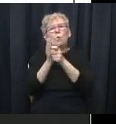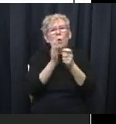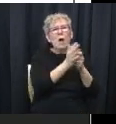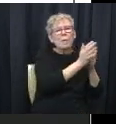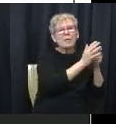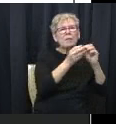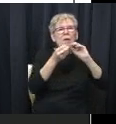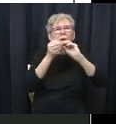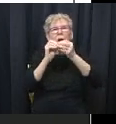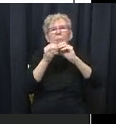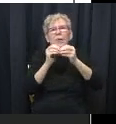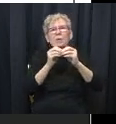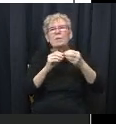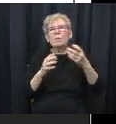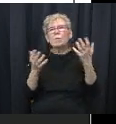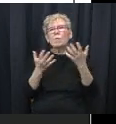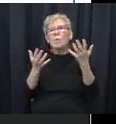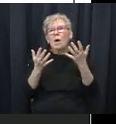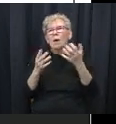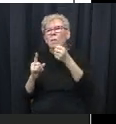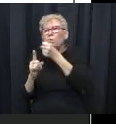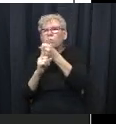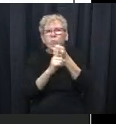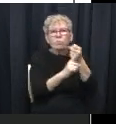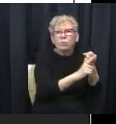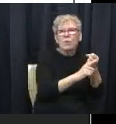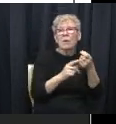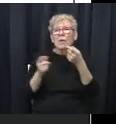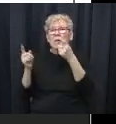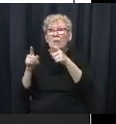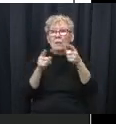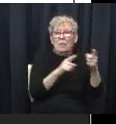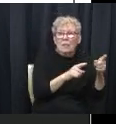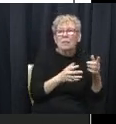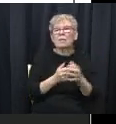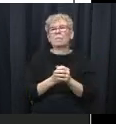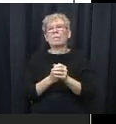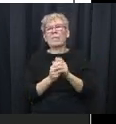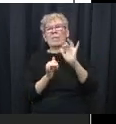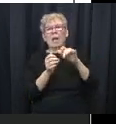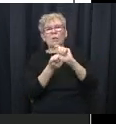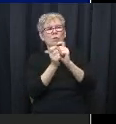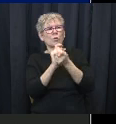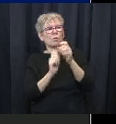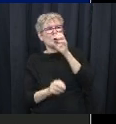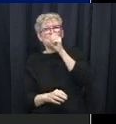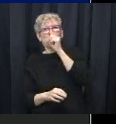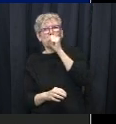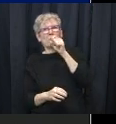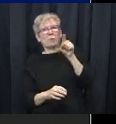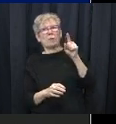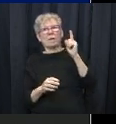in yellow and orange on percent testing positivity. Next slide.